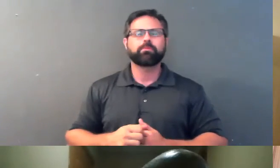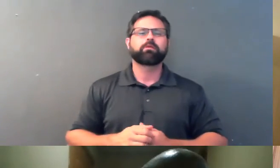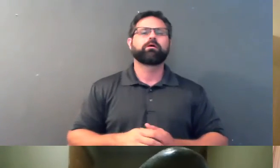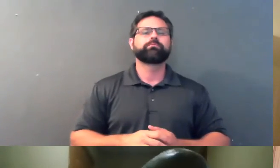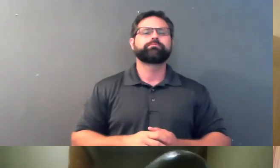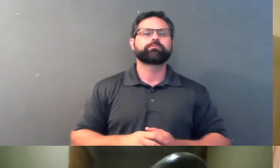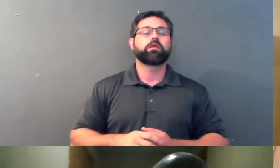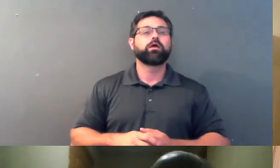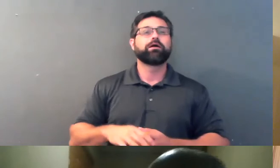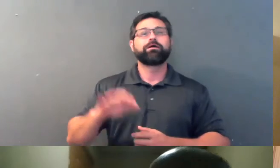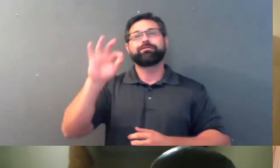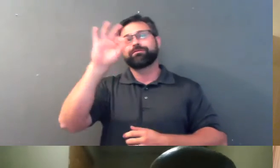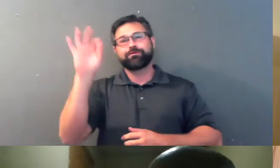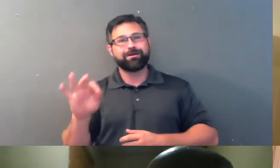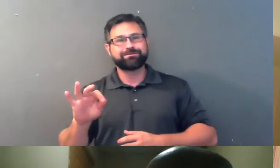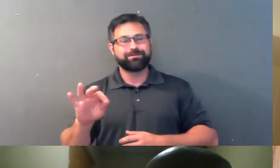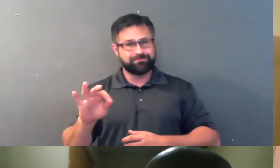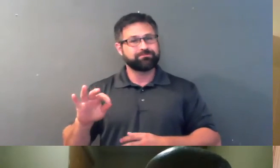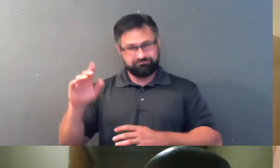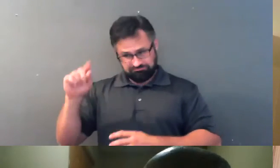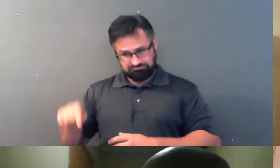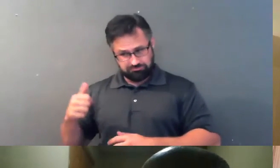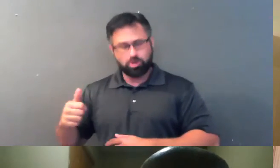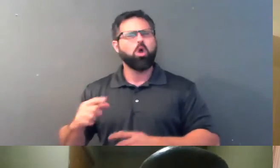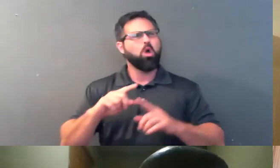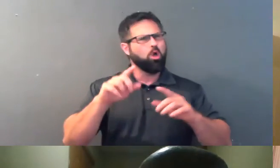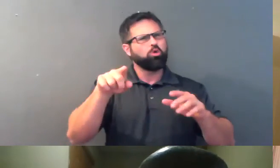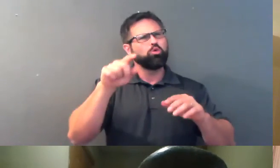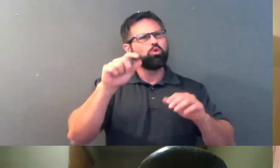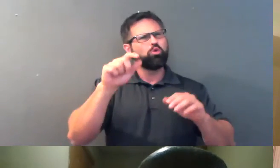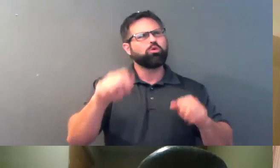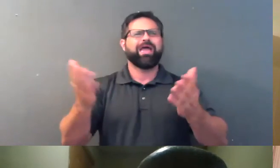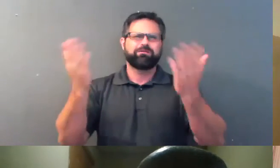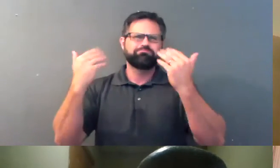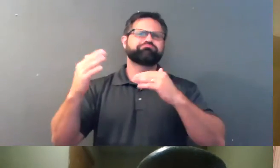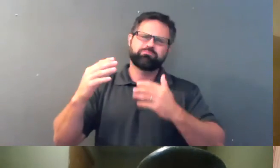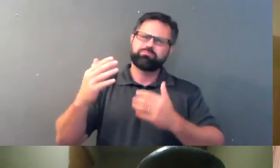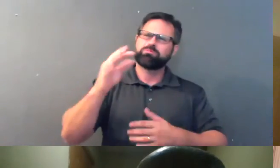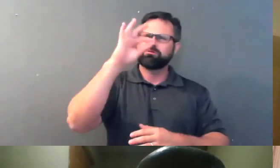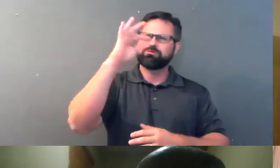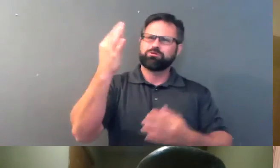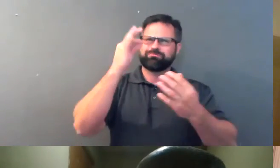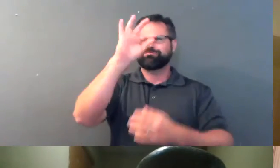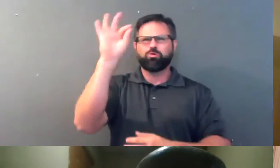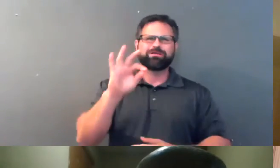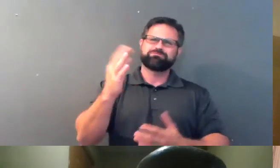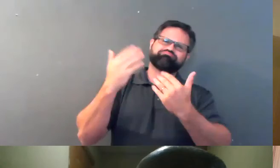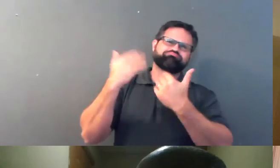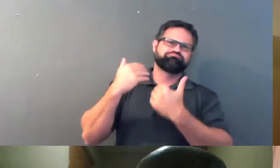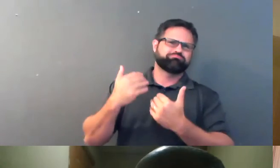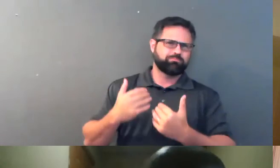and answers are ongoing. This is just the continuation of our dialogue and